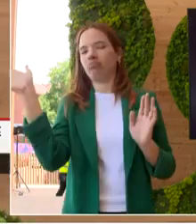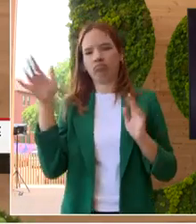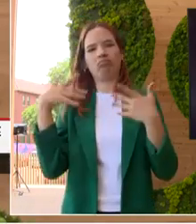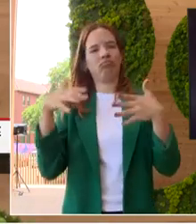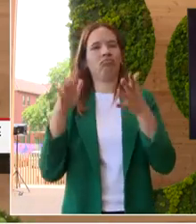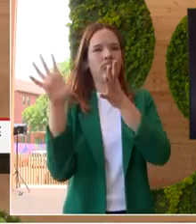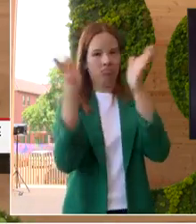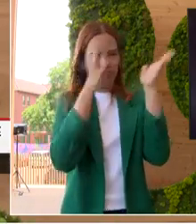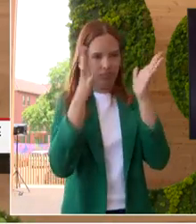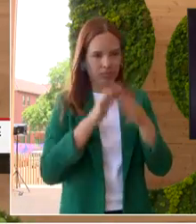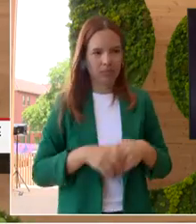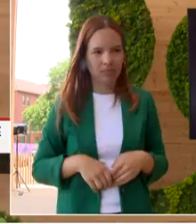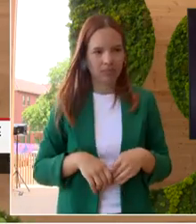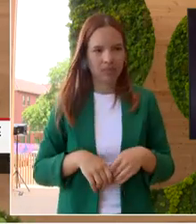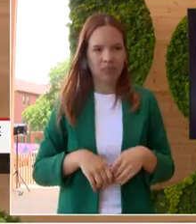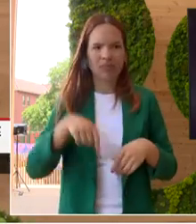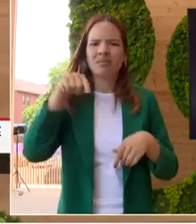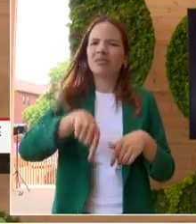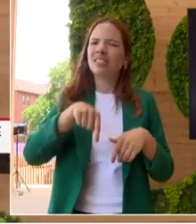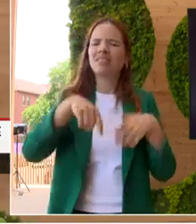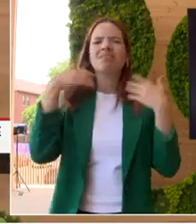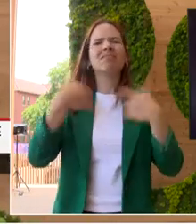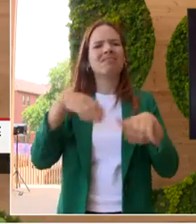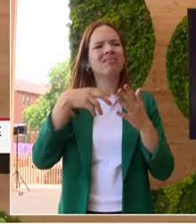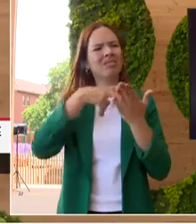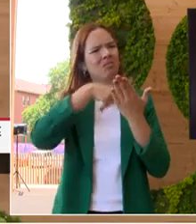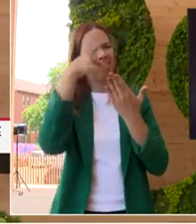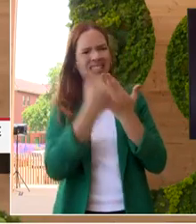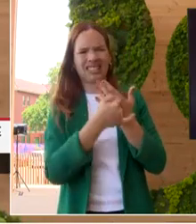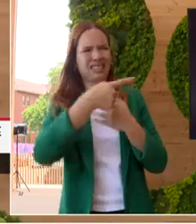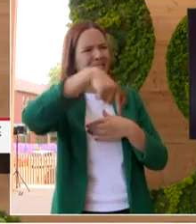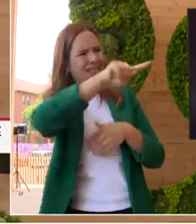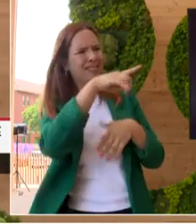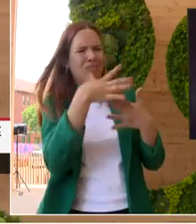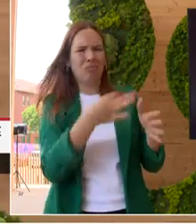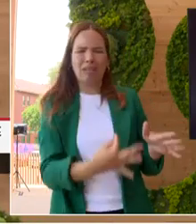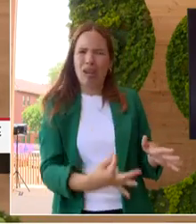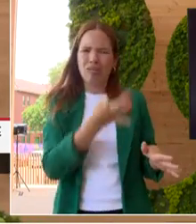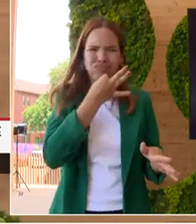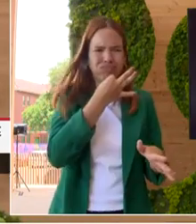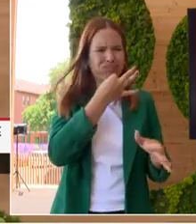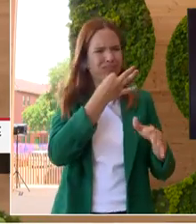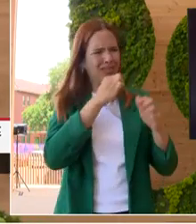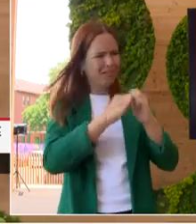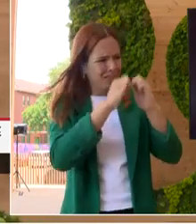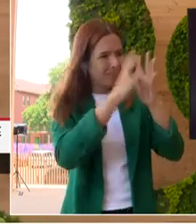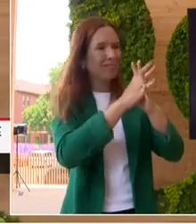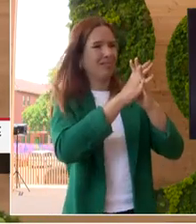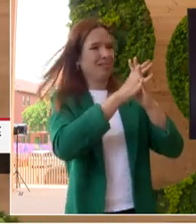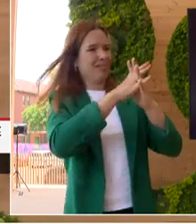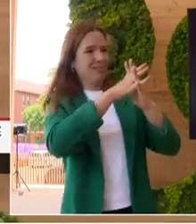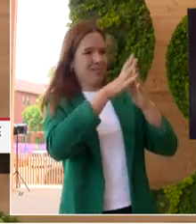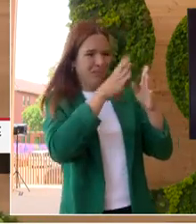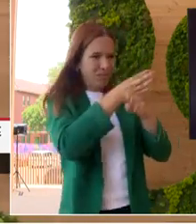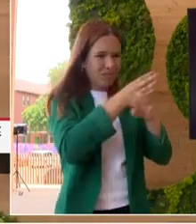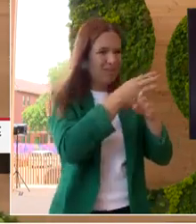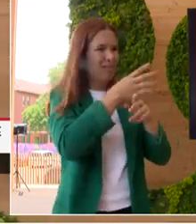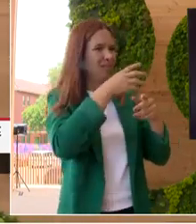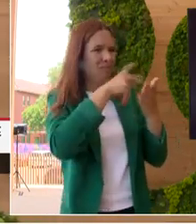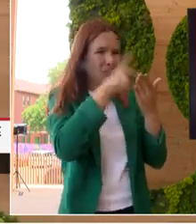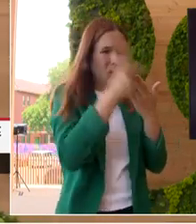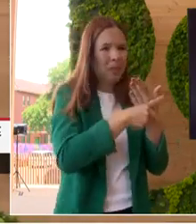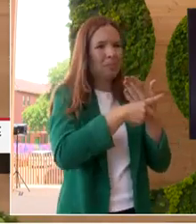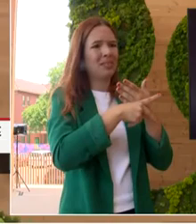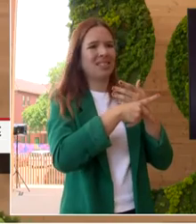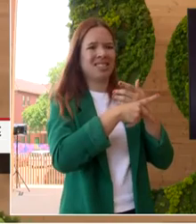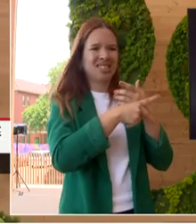project are extremely well placed to continue to work on mass timber projects, not just in Ward 8, but throughout